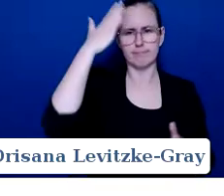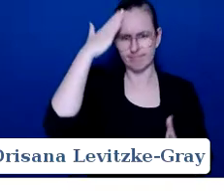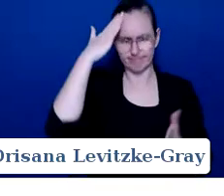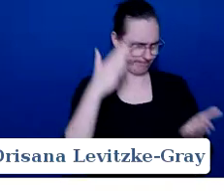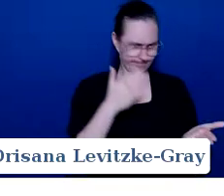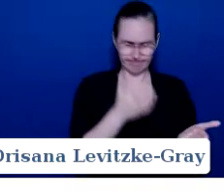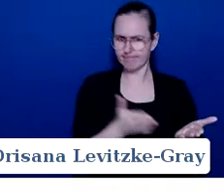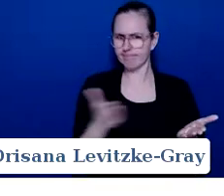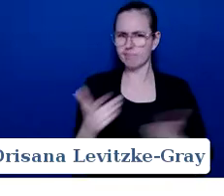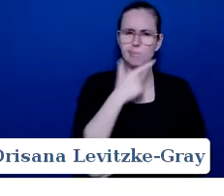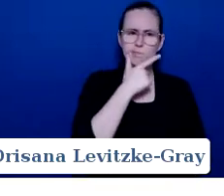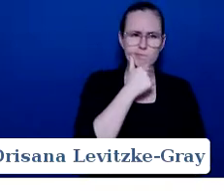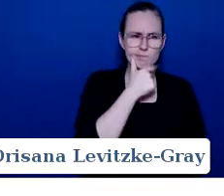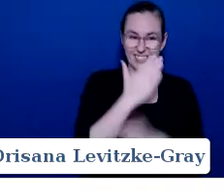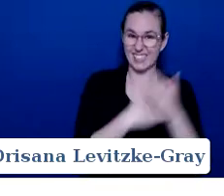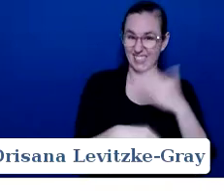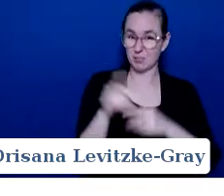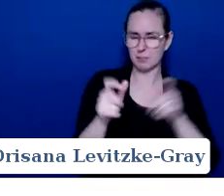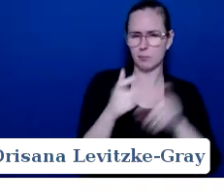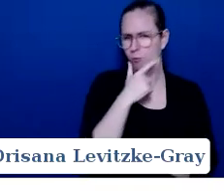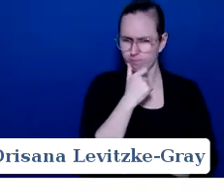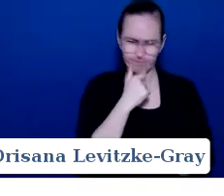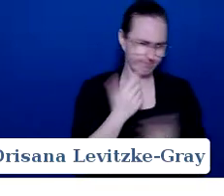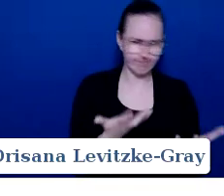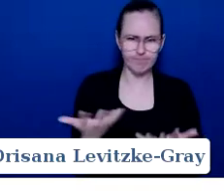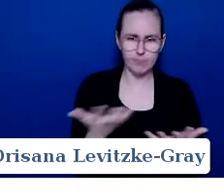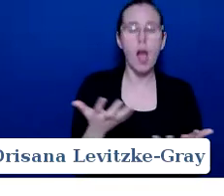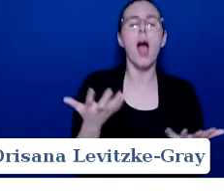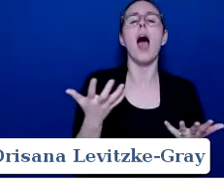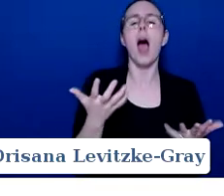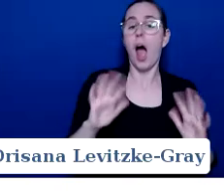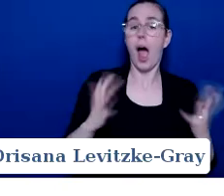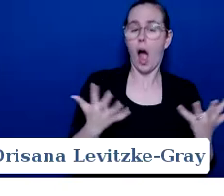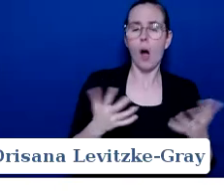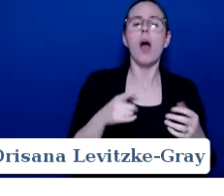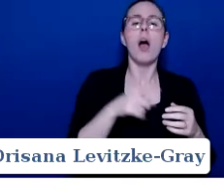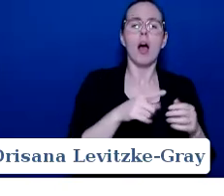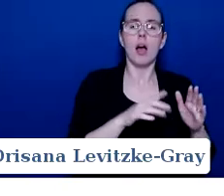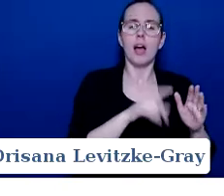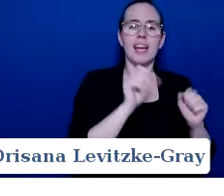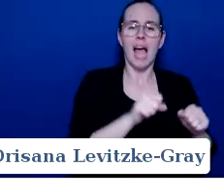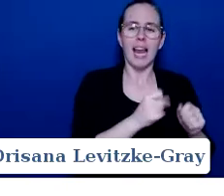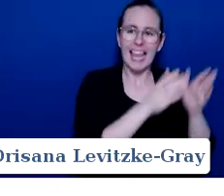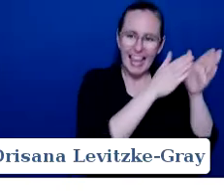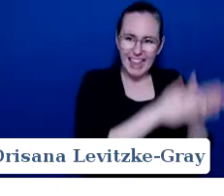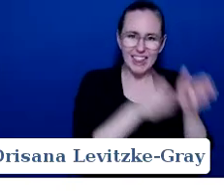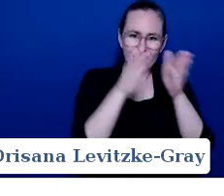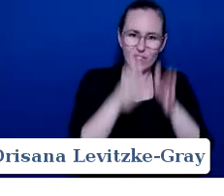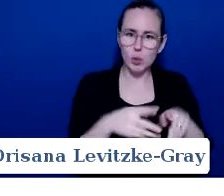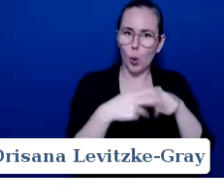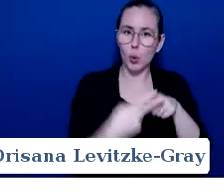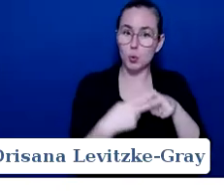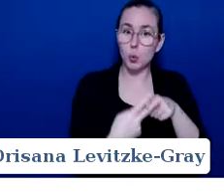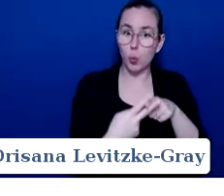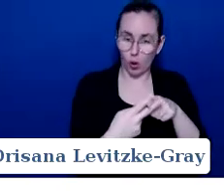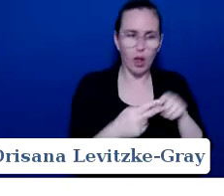the individual assessment tools, which is more complicated, but based on ICF, which was